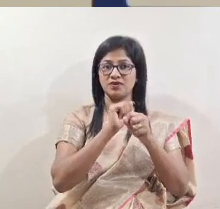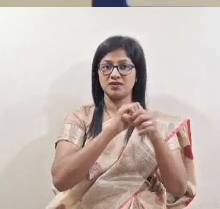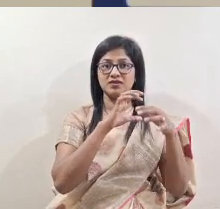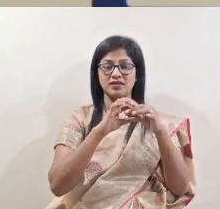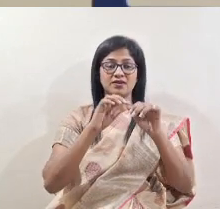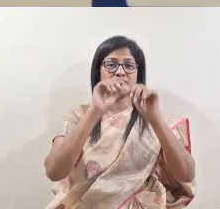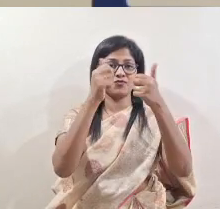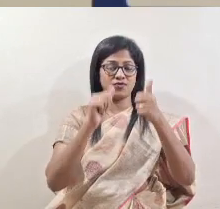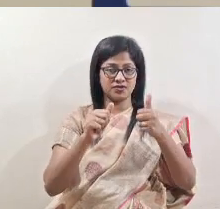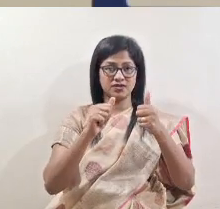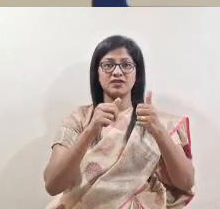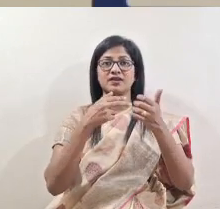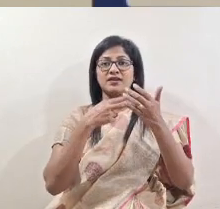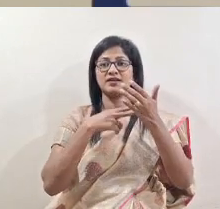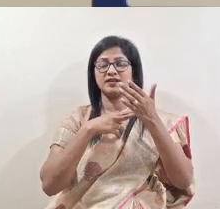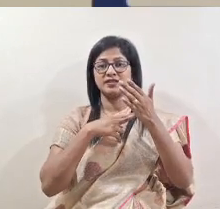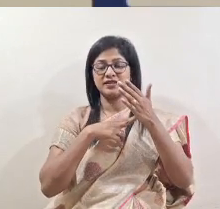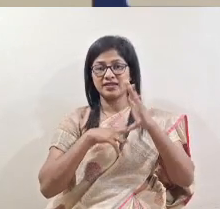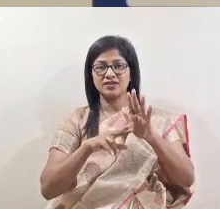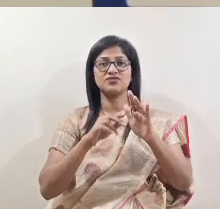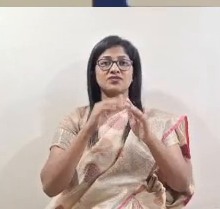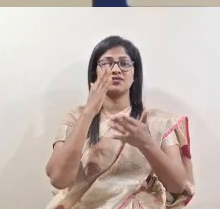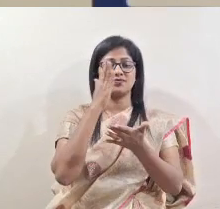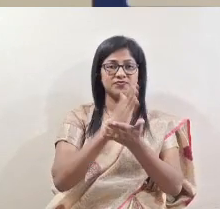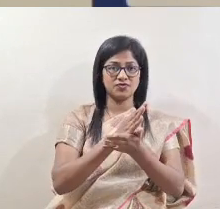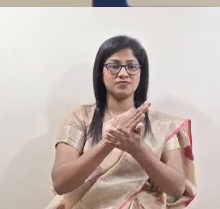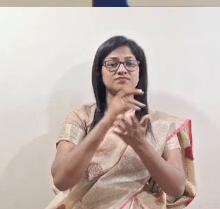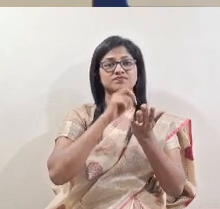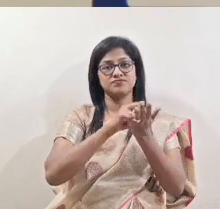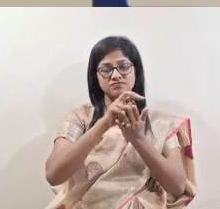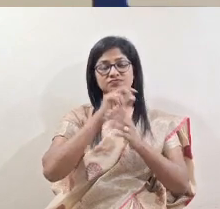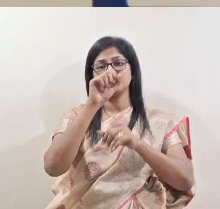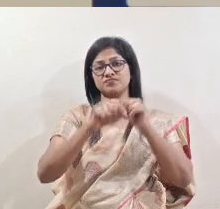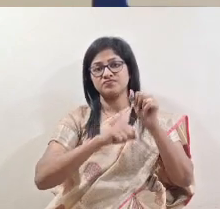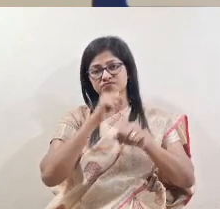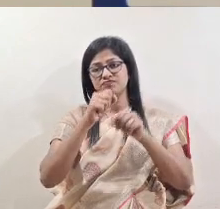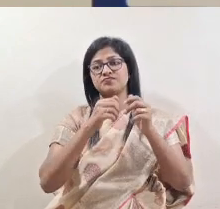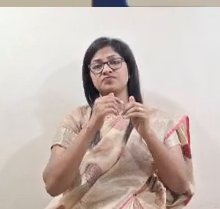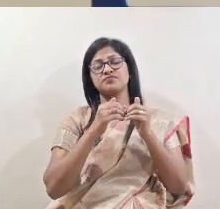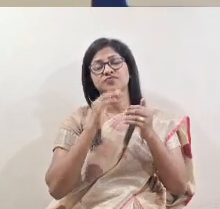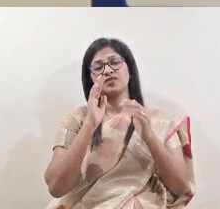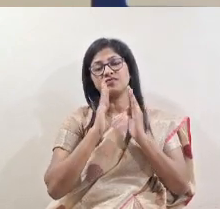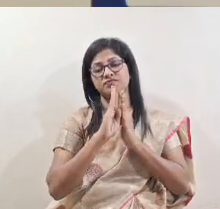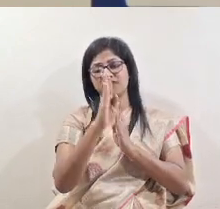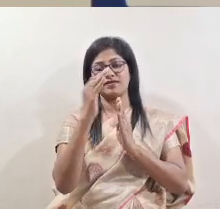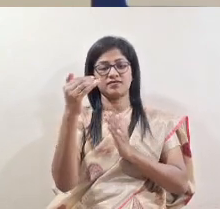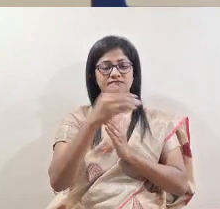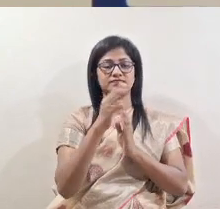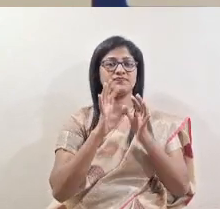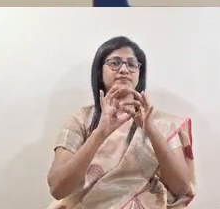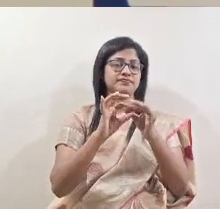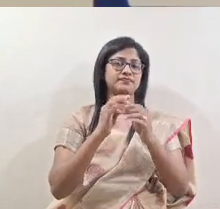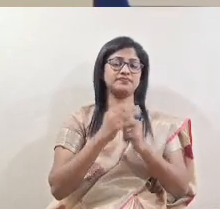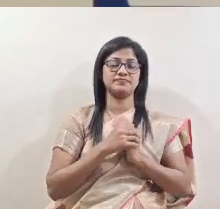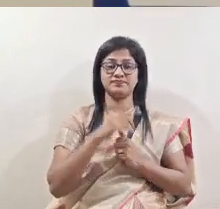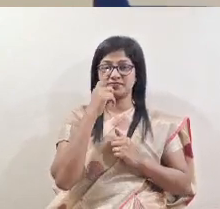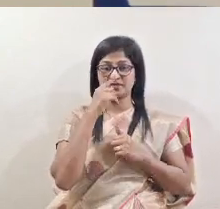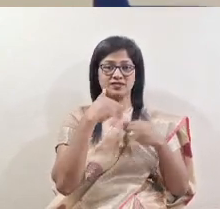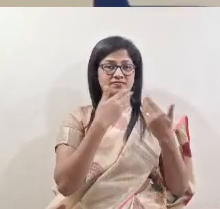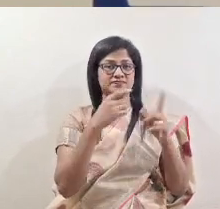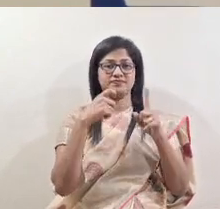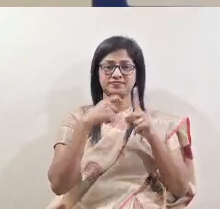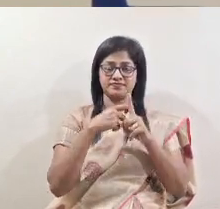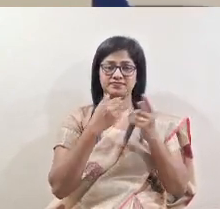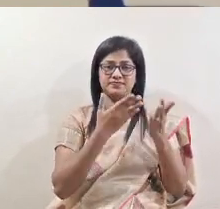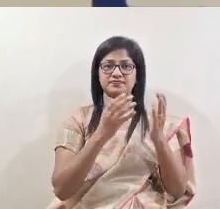present her work on modeling and natural pause and go walking behavior of pedestrians in bidirectional flow. So,